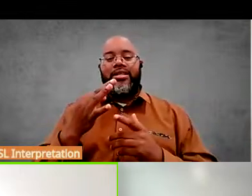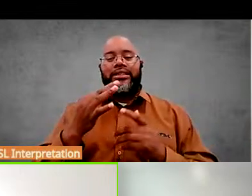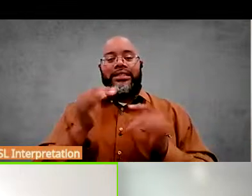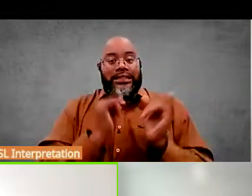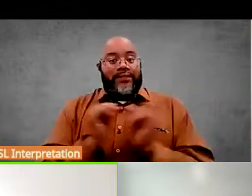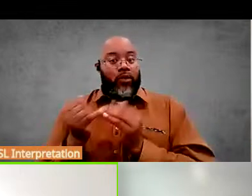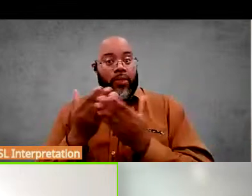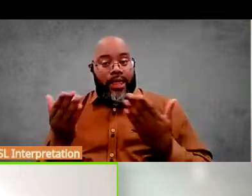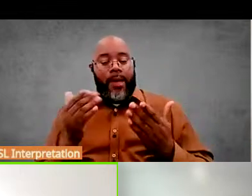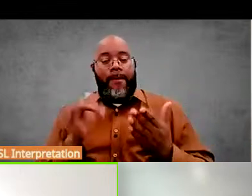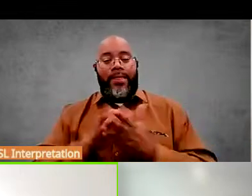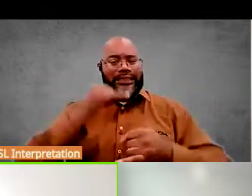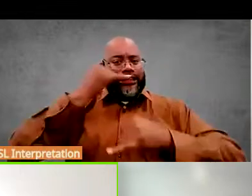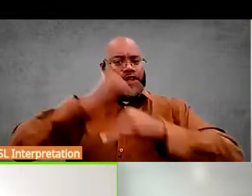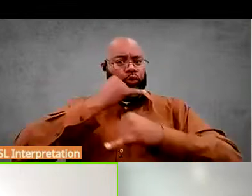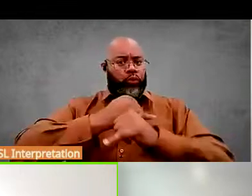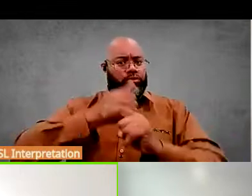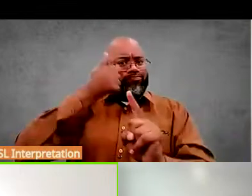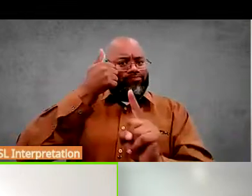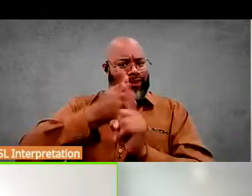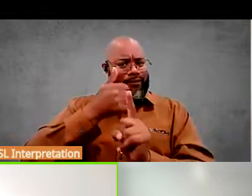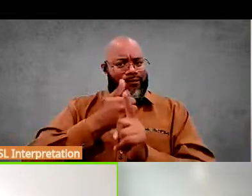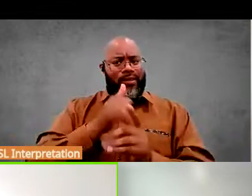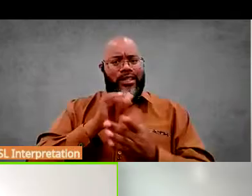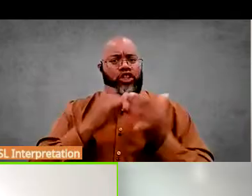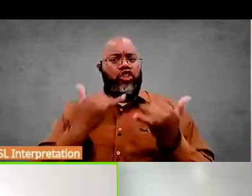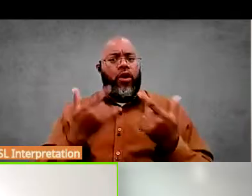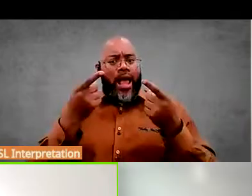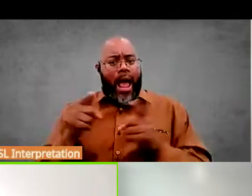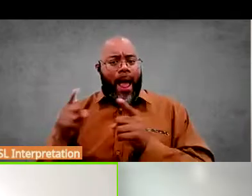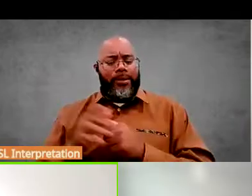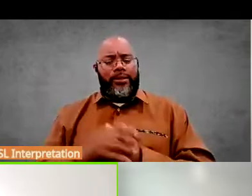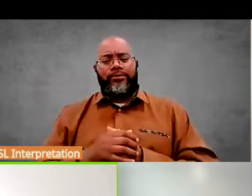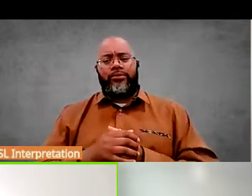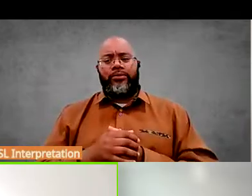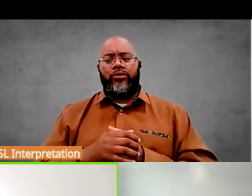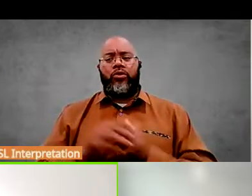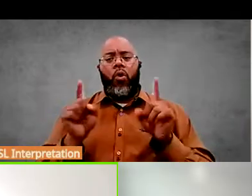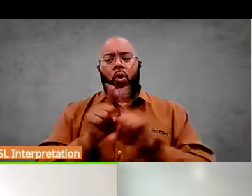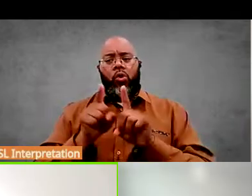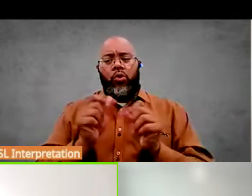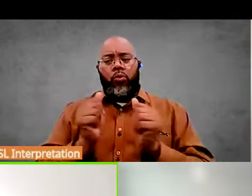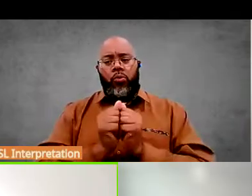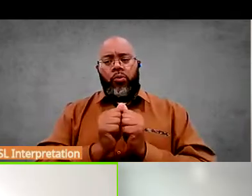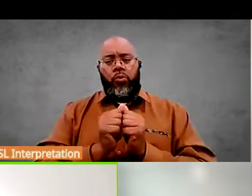thing, it's an institutional thing that is currently happening, also with Black